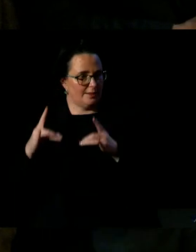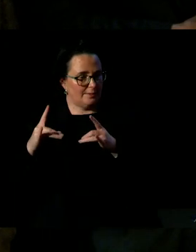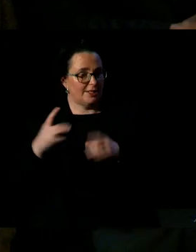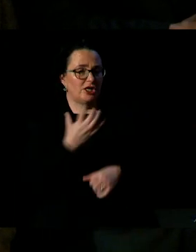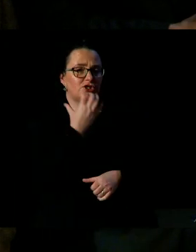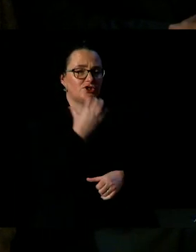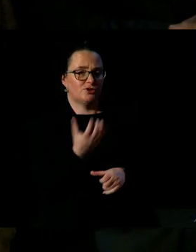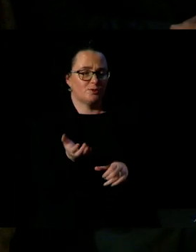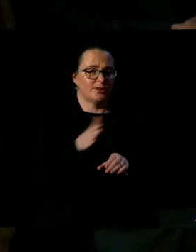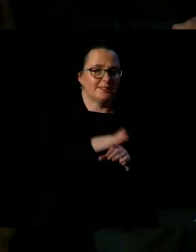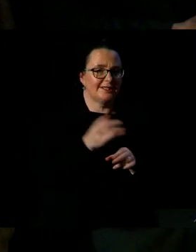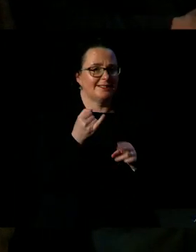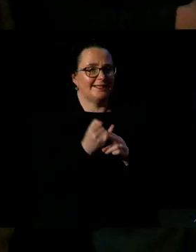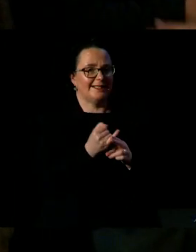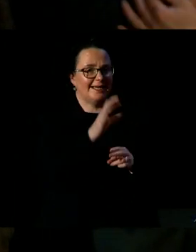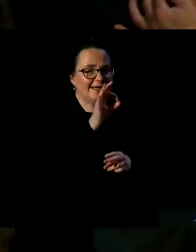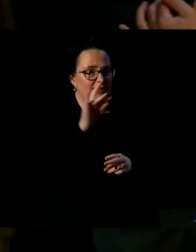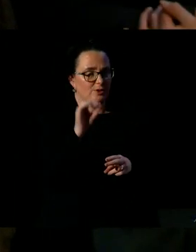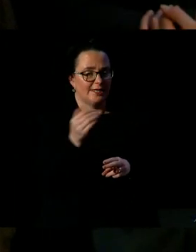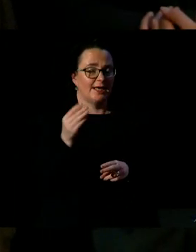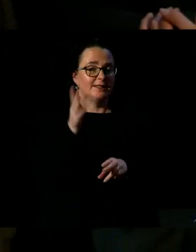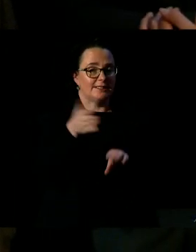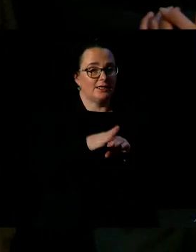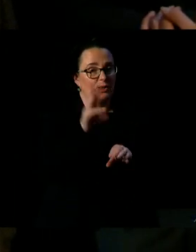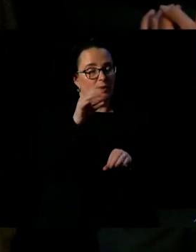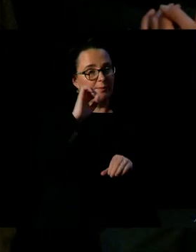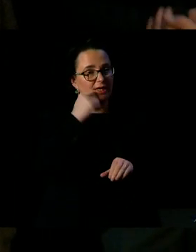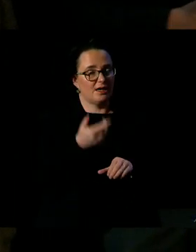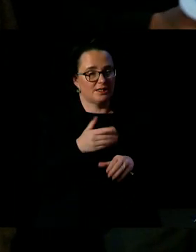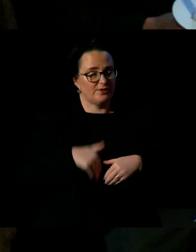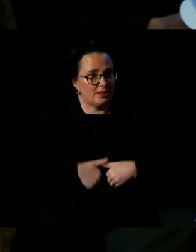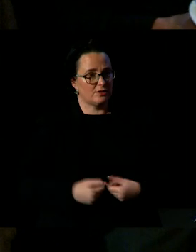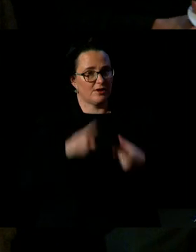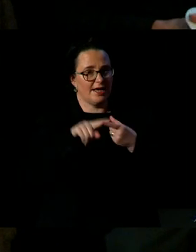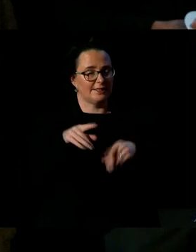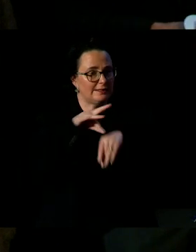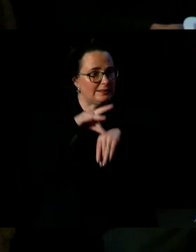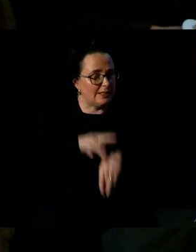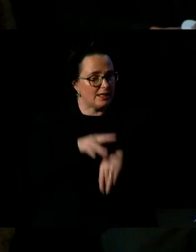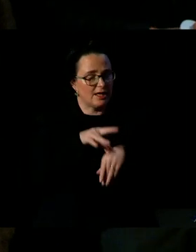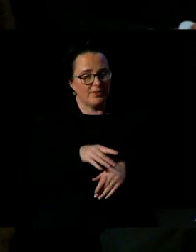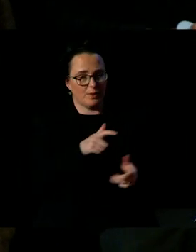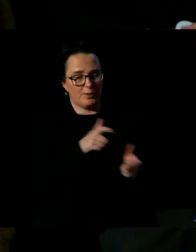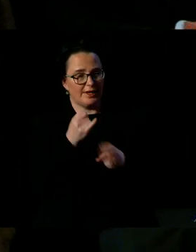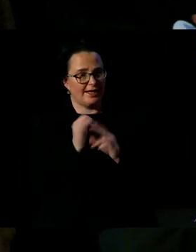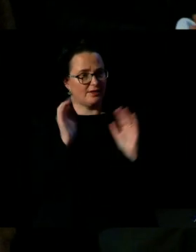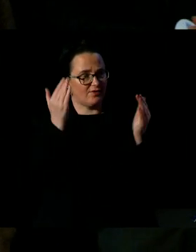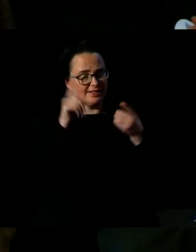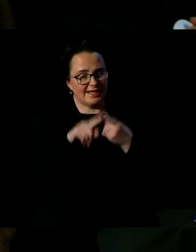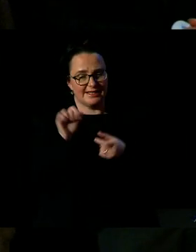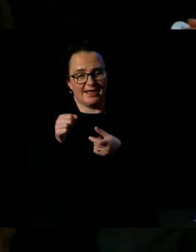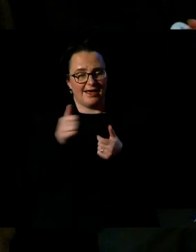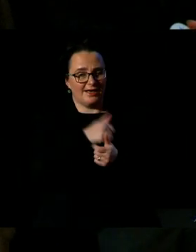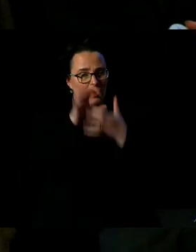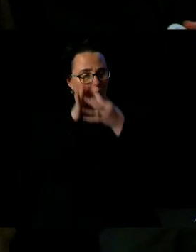Jews perished in the ghettos. Jews died of starvation and disease. Jews were shot in the forests and in their